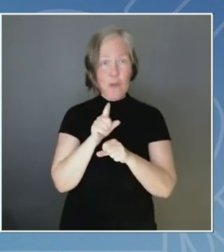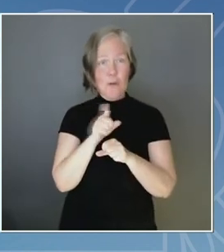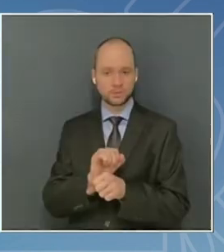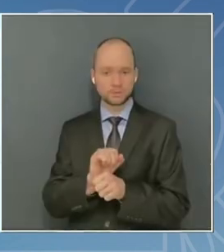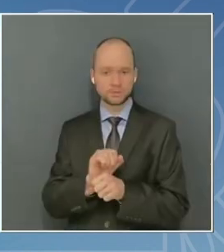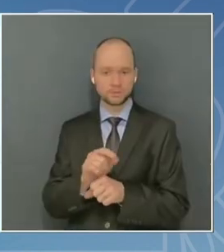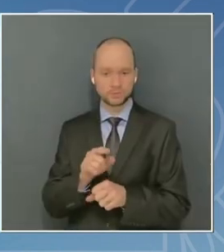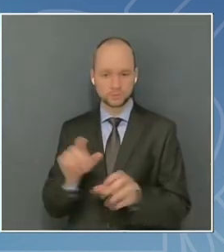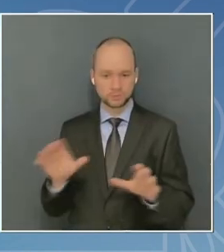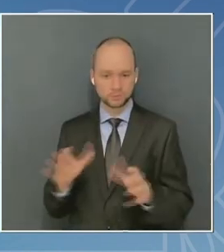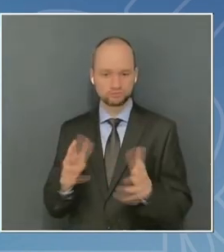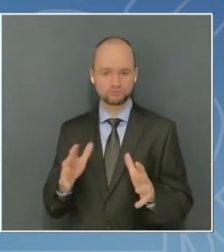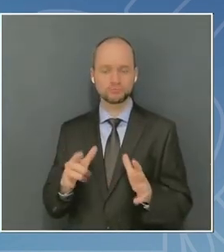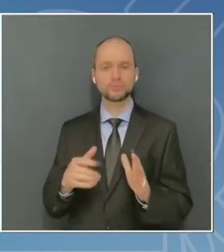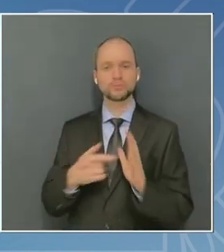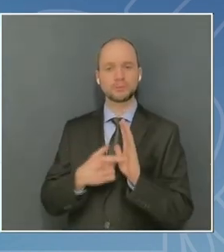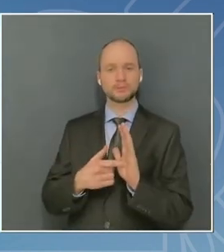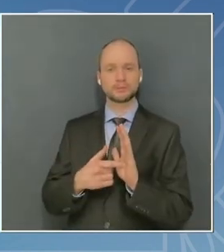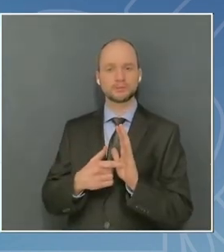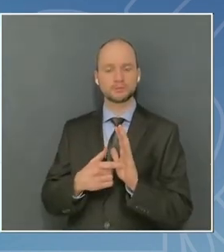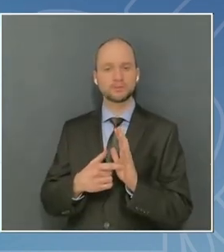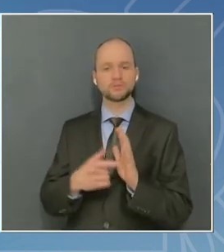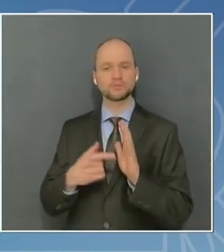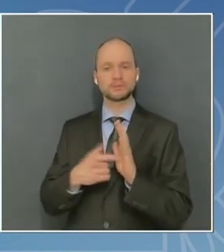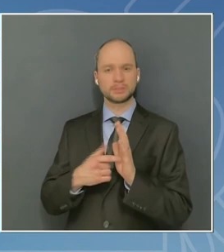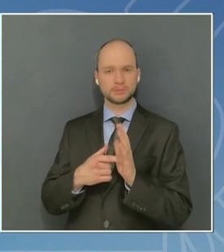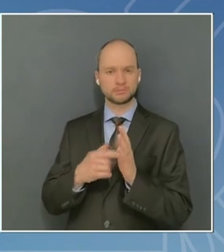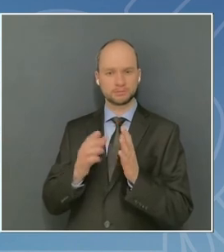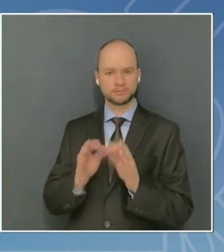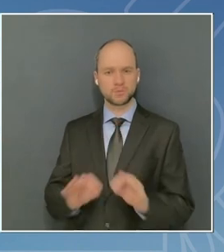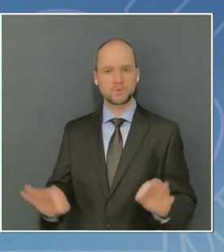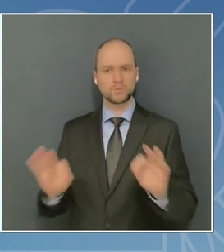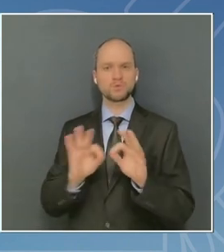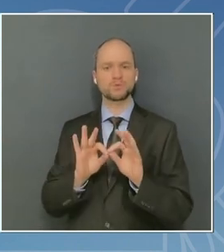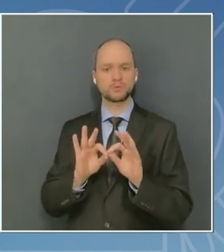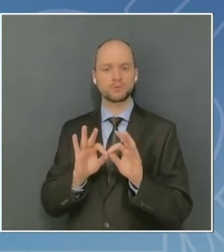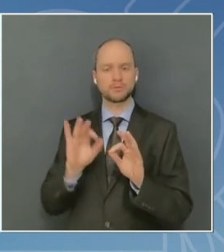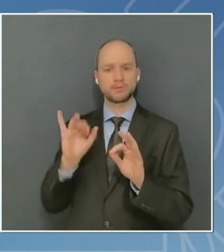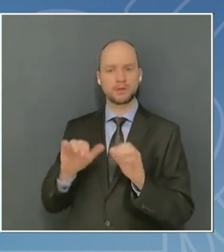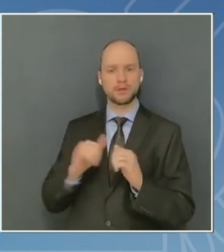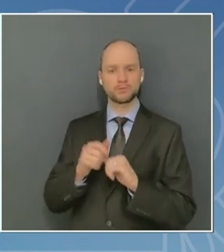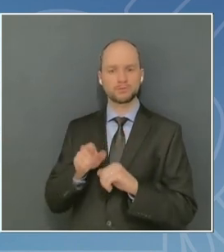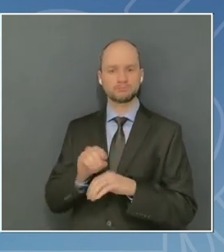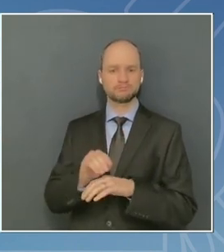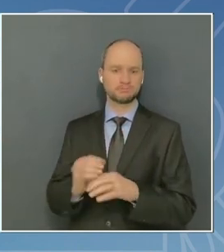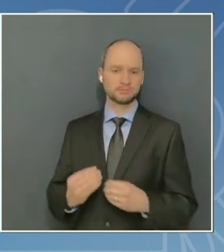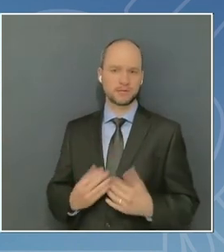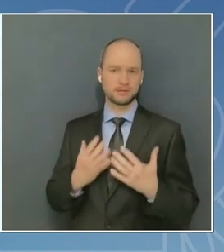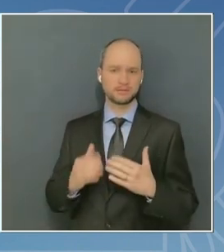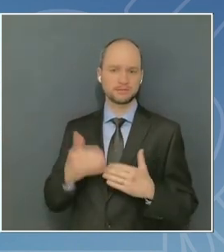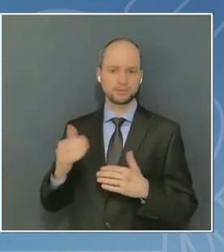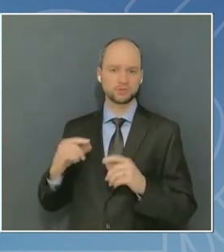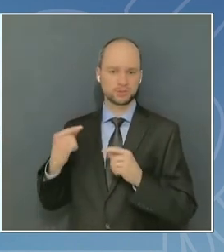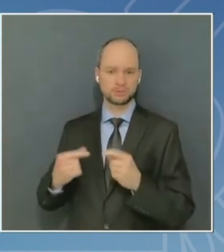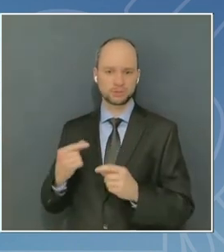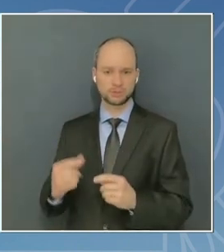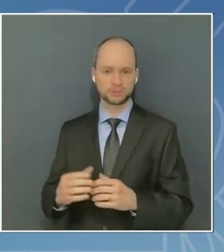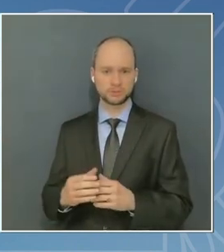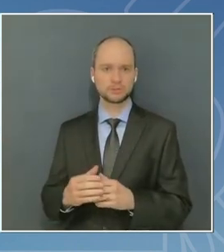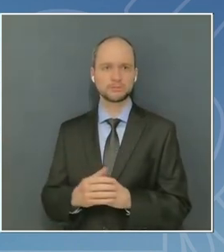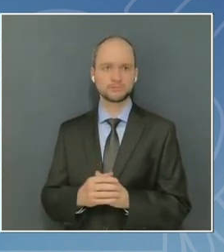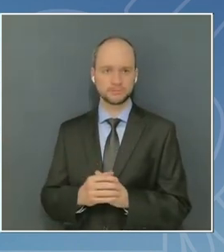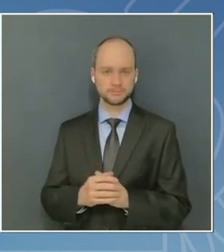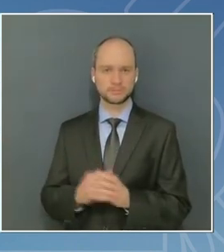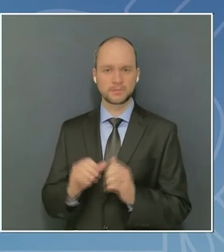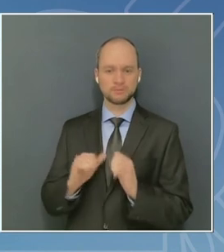and representation matters so much. That's how you inspire the next generation. And for them to be able to see someone who's Singaporean,